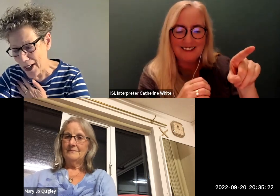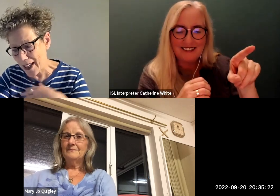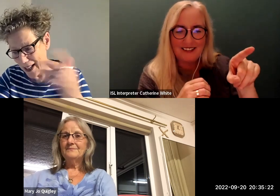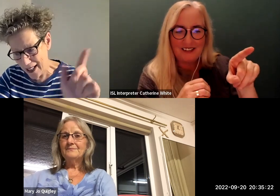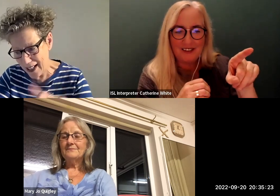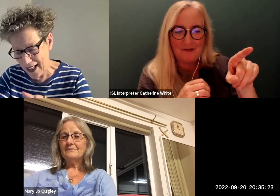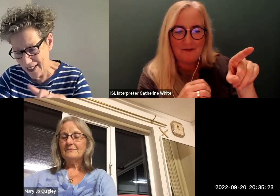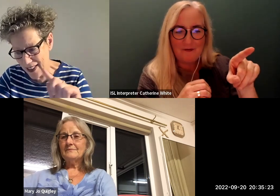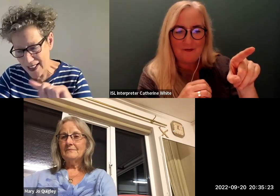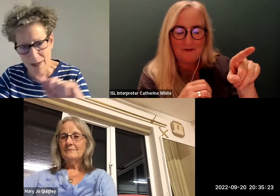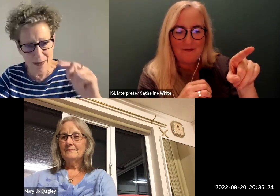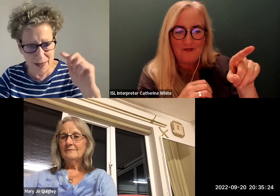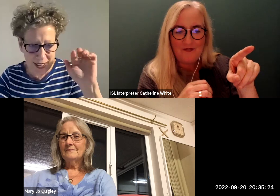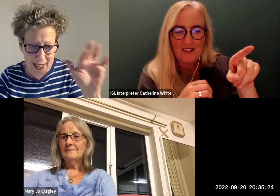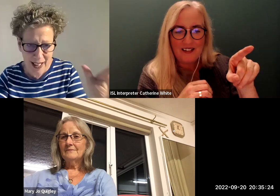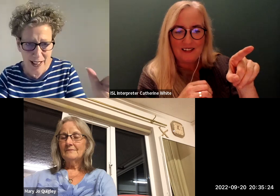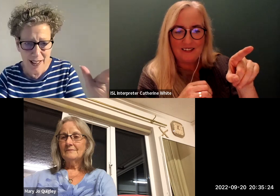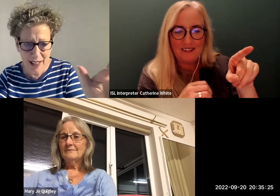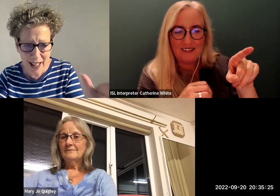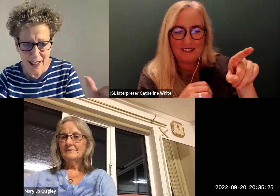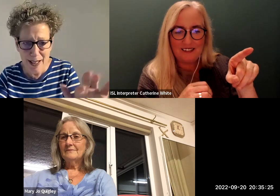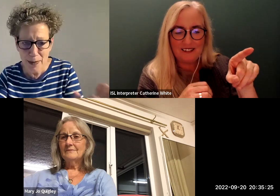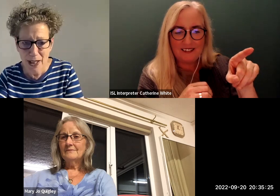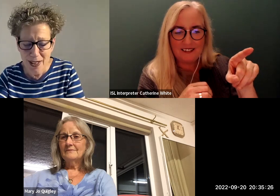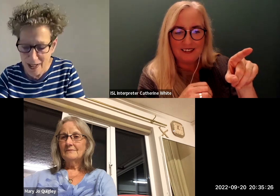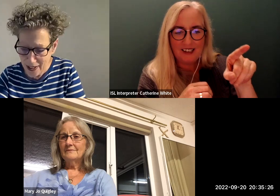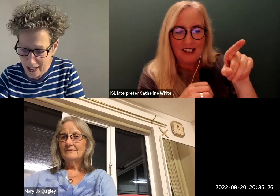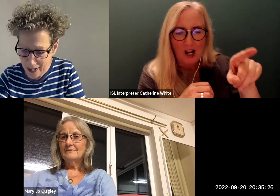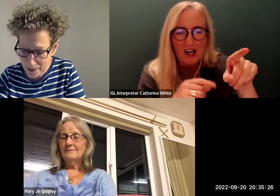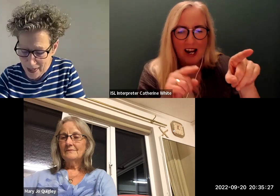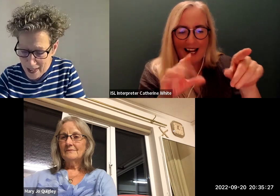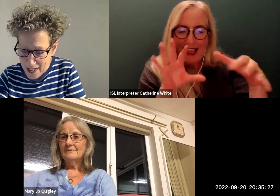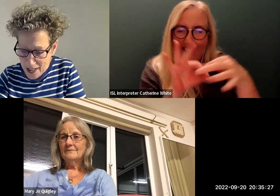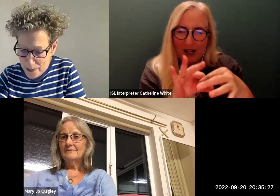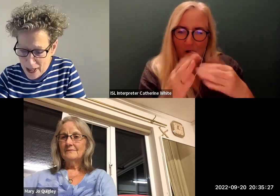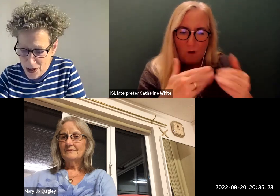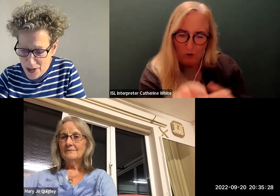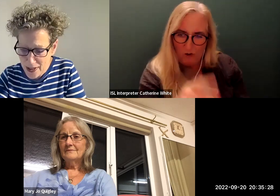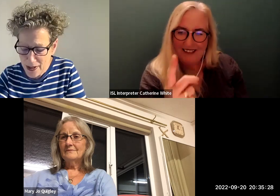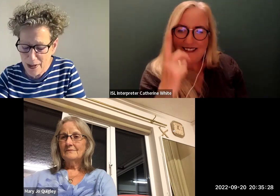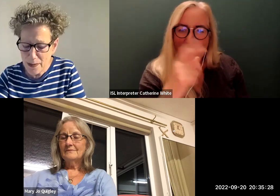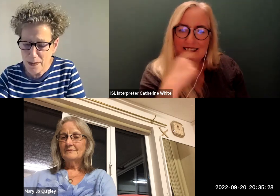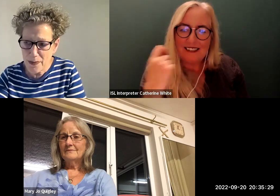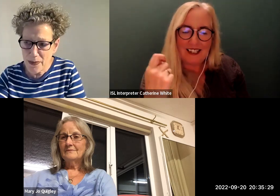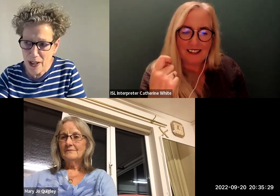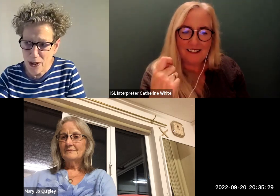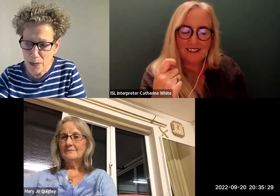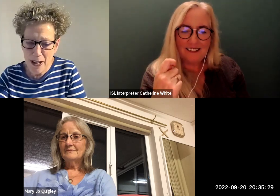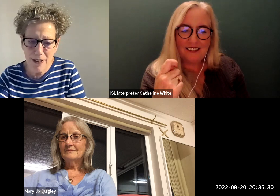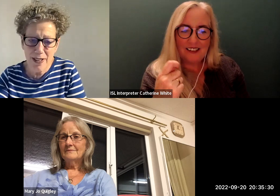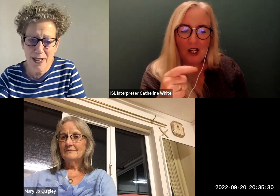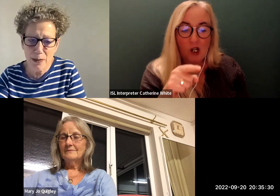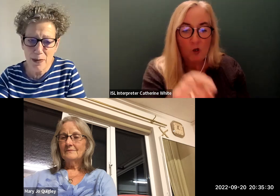what I and there's a link in something you said earlier, because you said